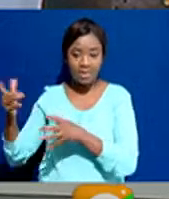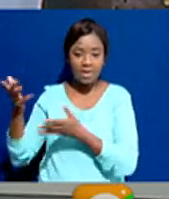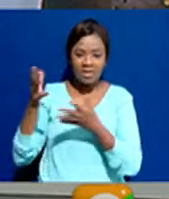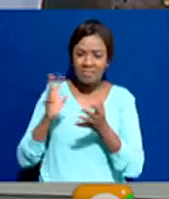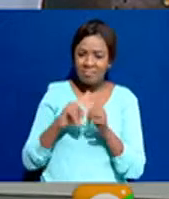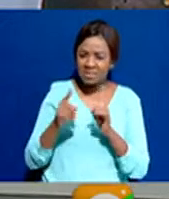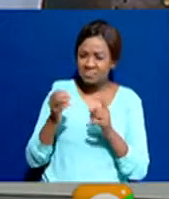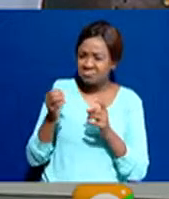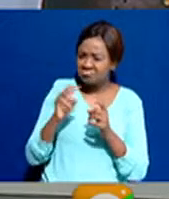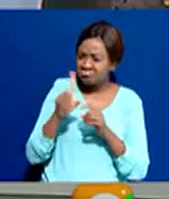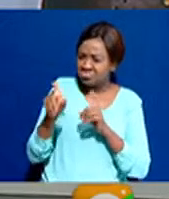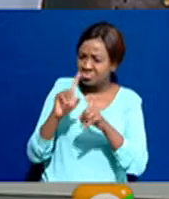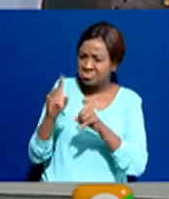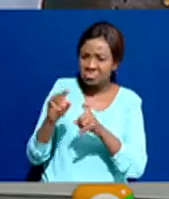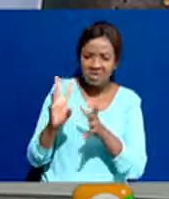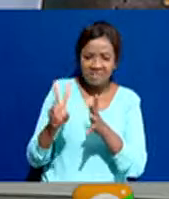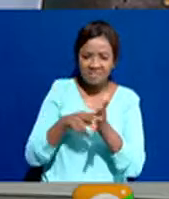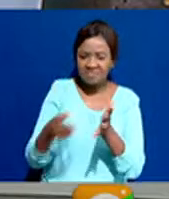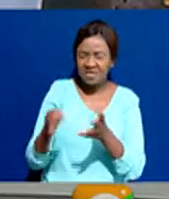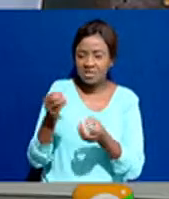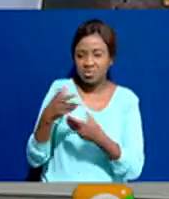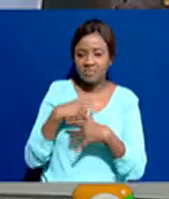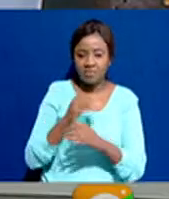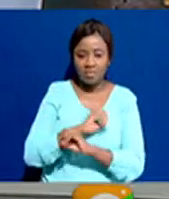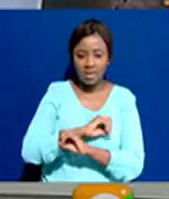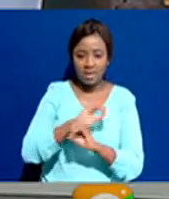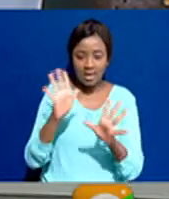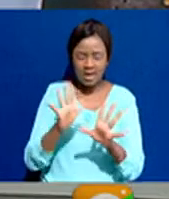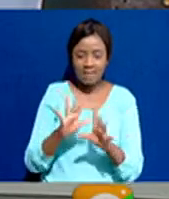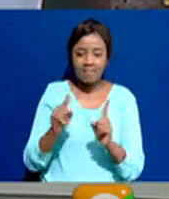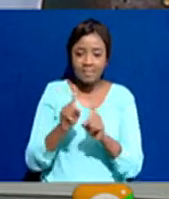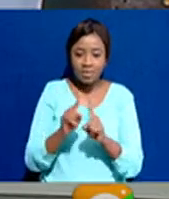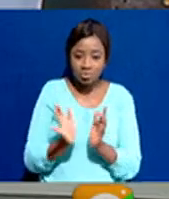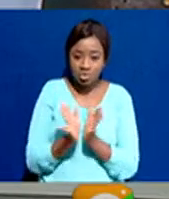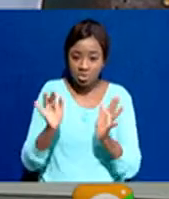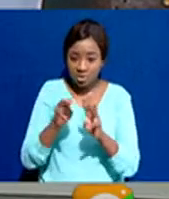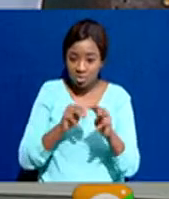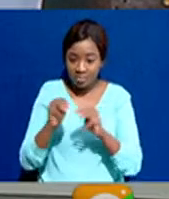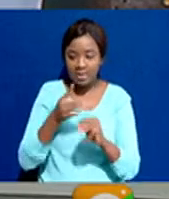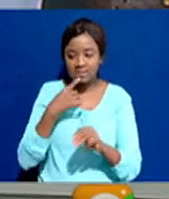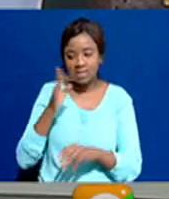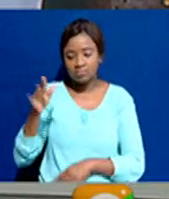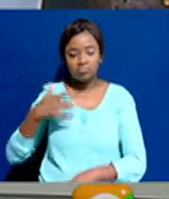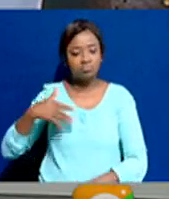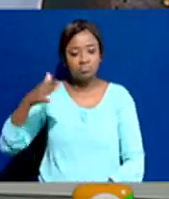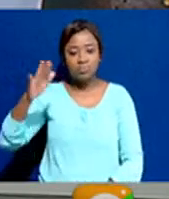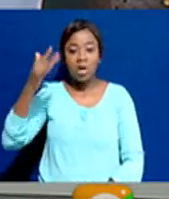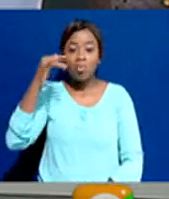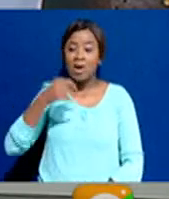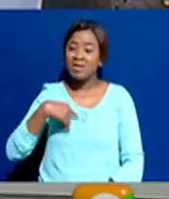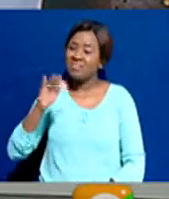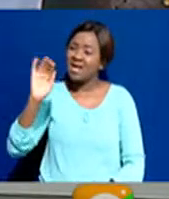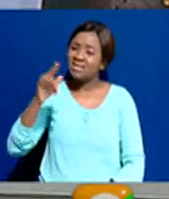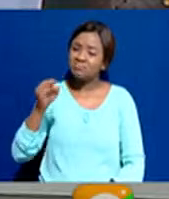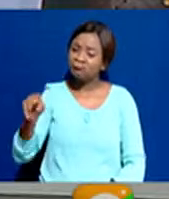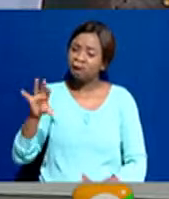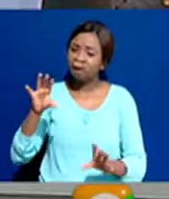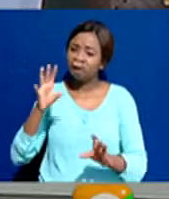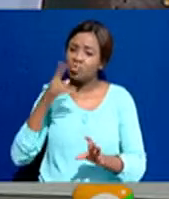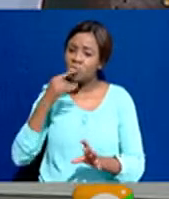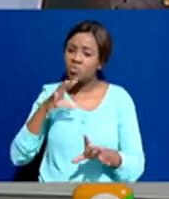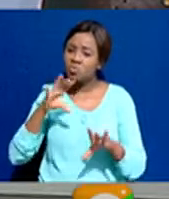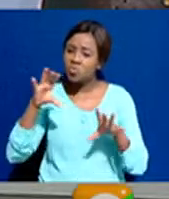information about its ownership. So General Manager Norman Wanyiri and his team were sent away after they failed to reveal the names of the